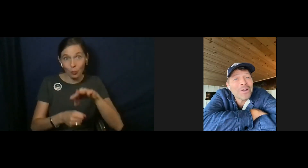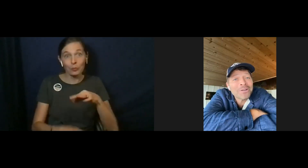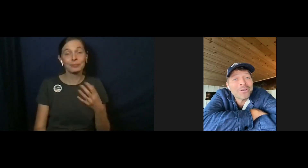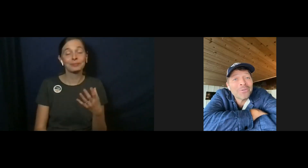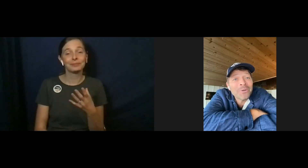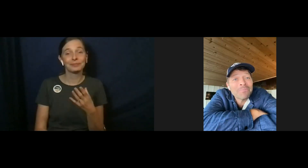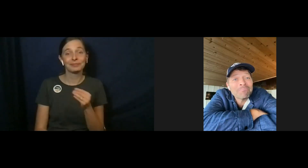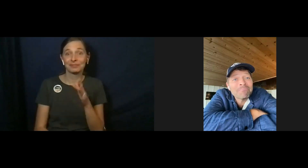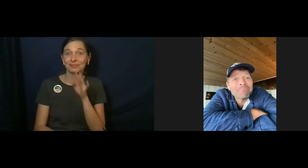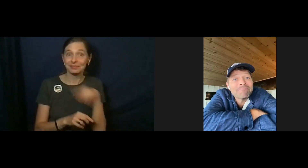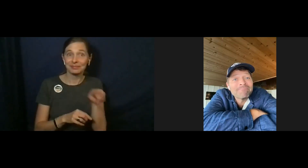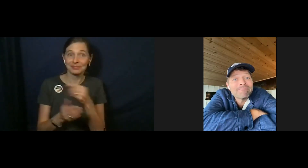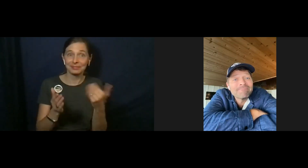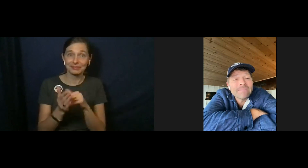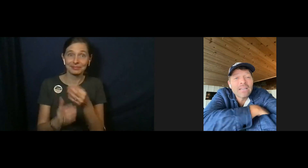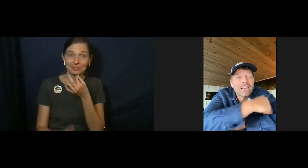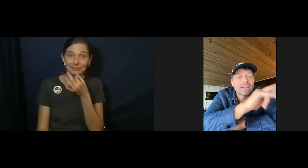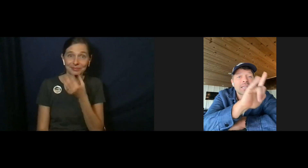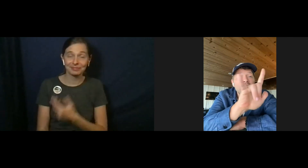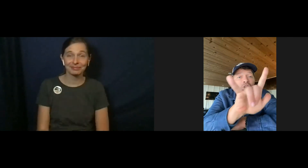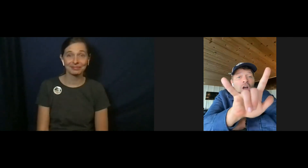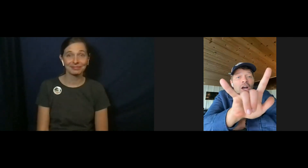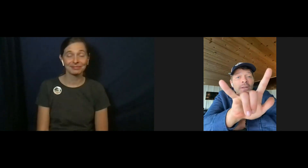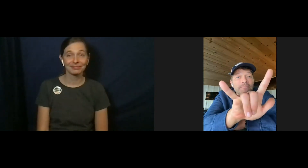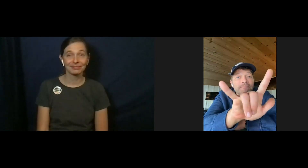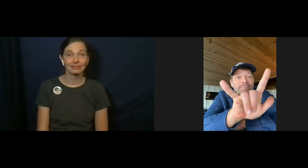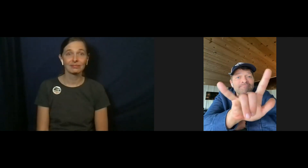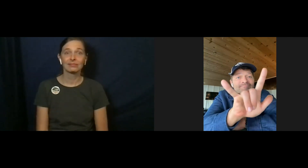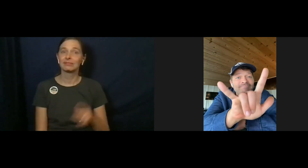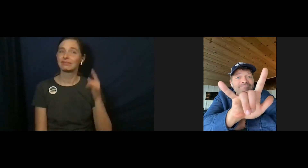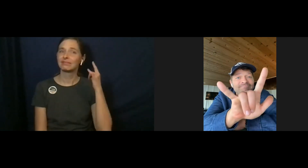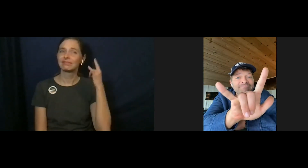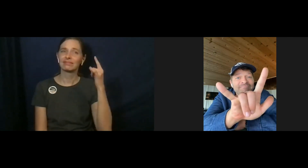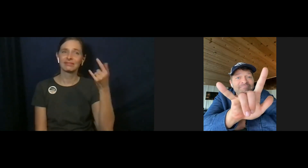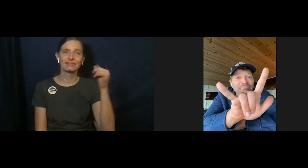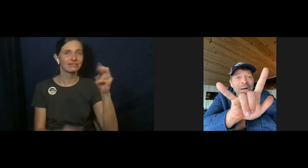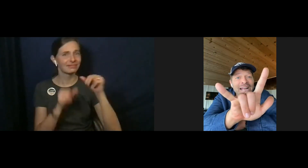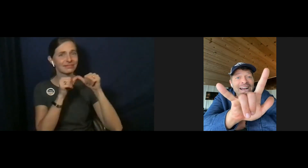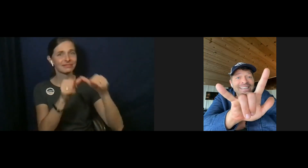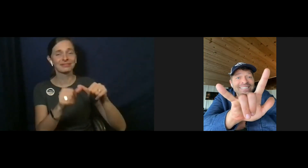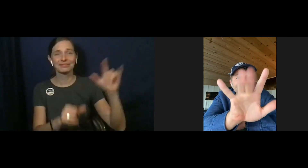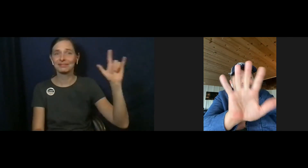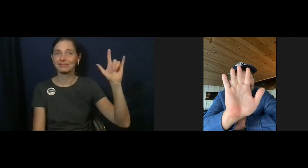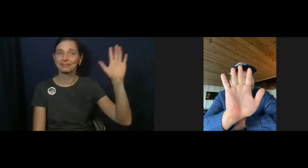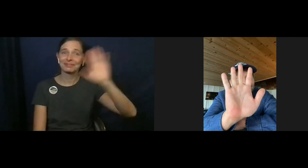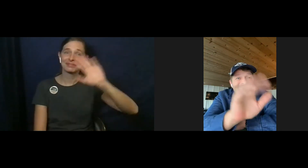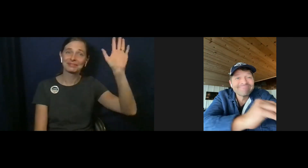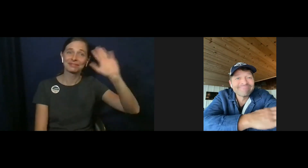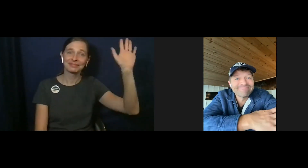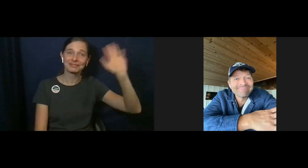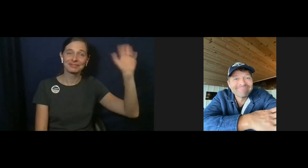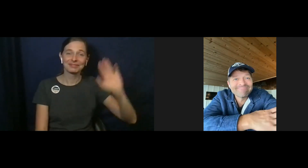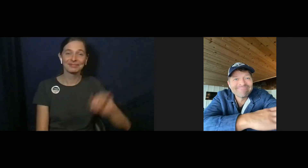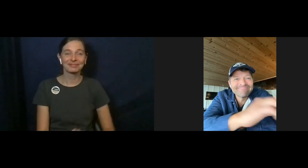What do you do for NIH? I maintain a website for the National Heart, Lung, and Blood Institute. So